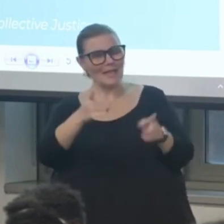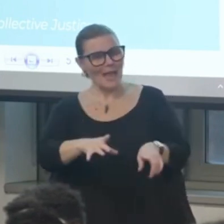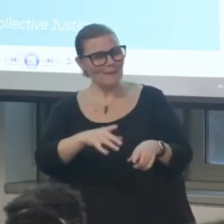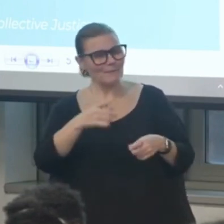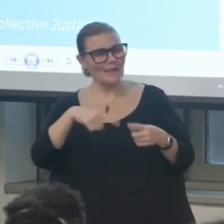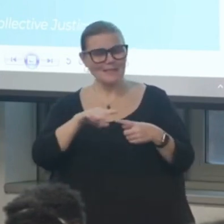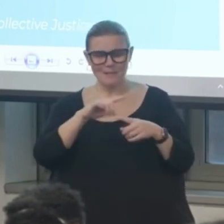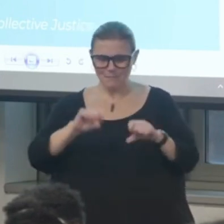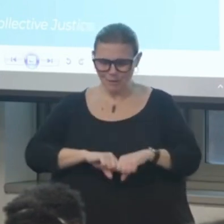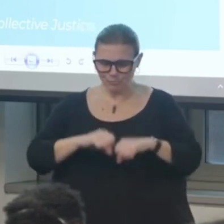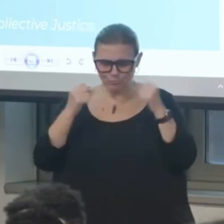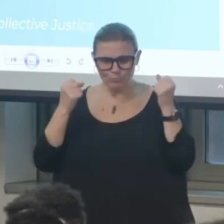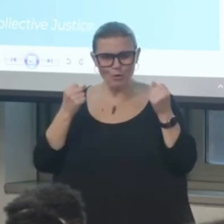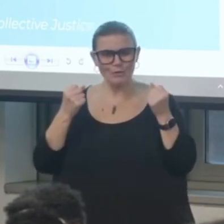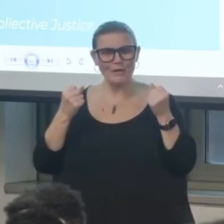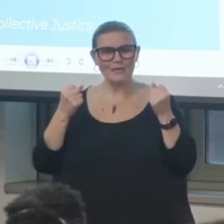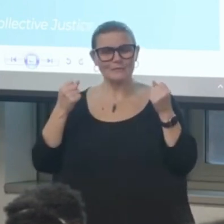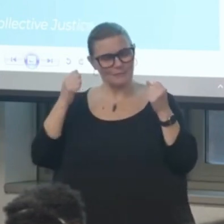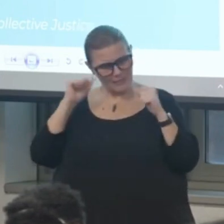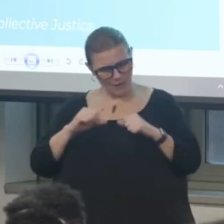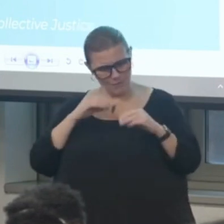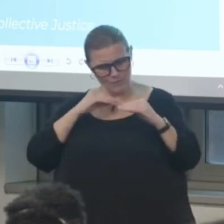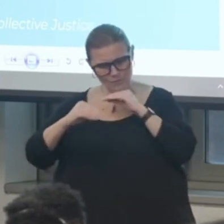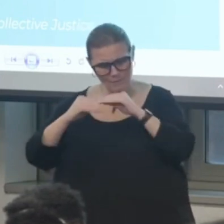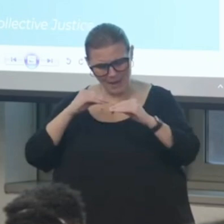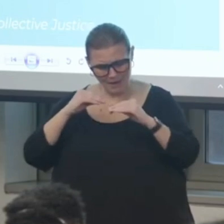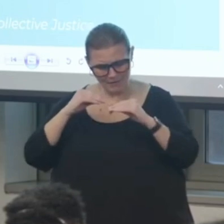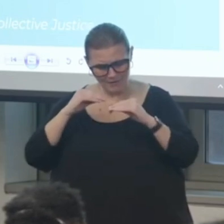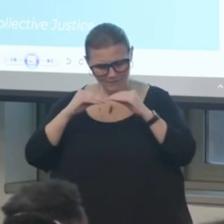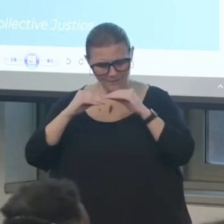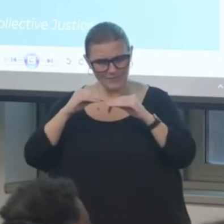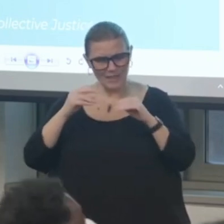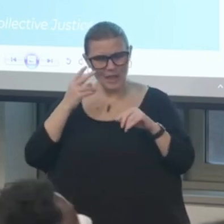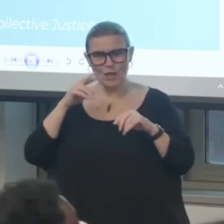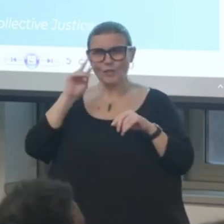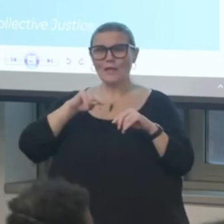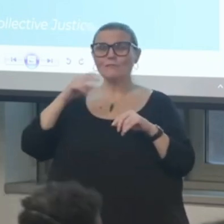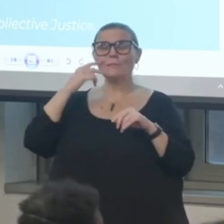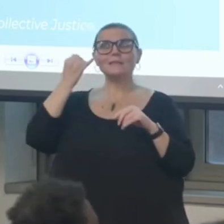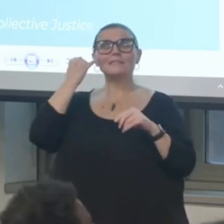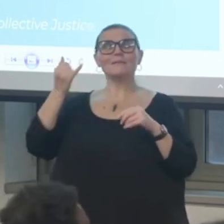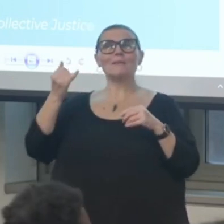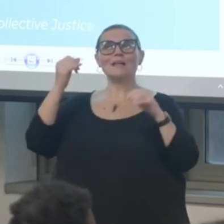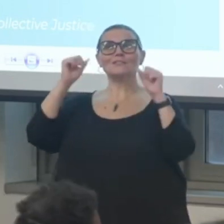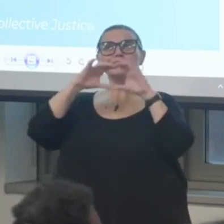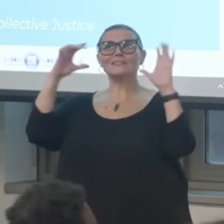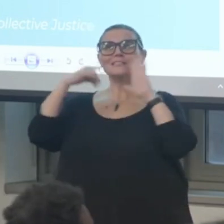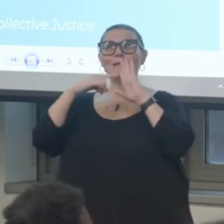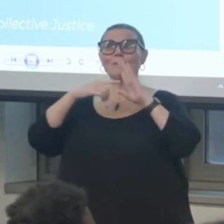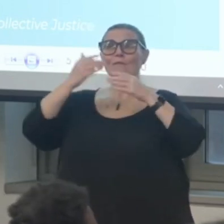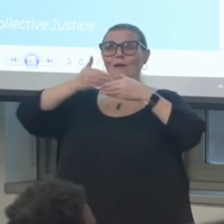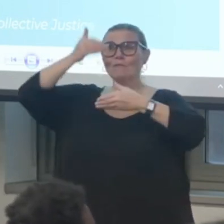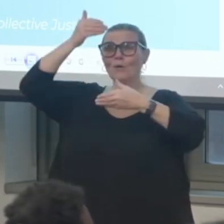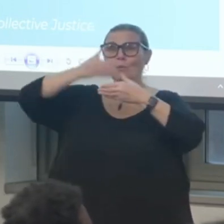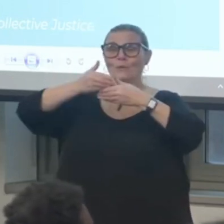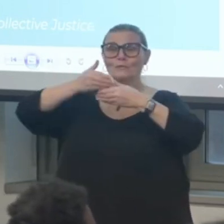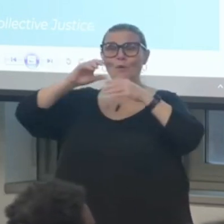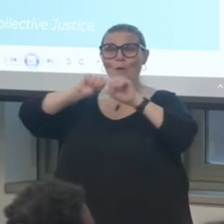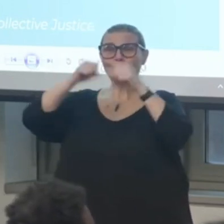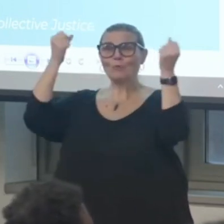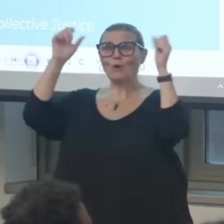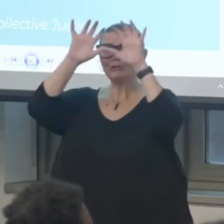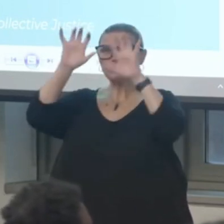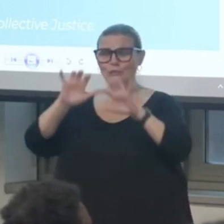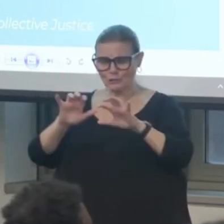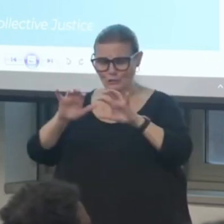us broken in some way, and if we could but repair it and look, if, like, the shattered window could look crystal clear again, then we would have restored it. Like, we're